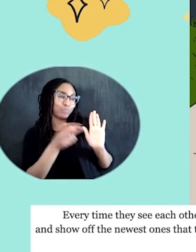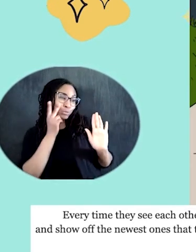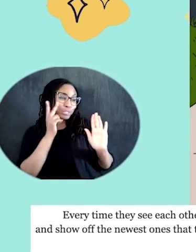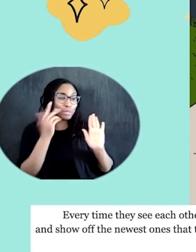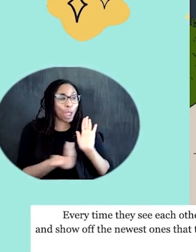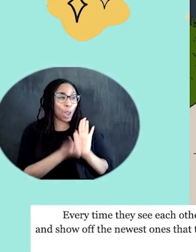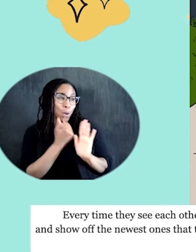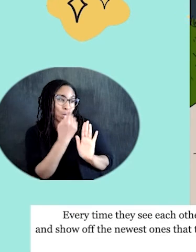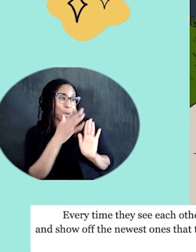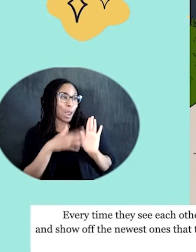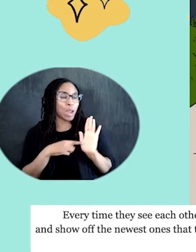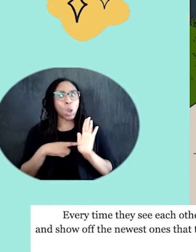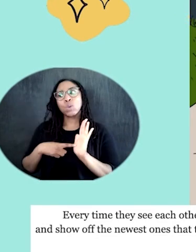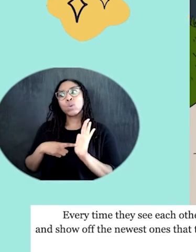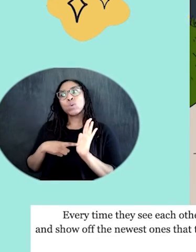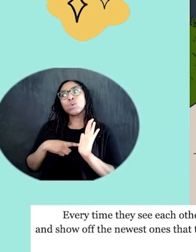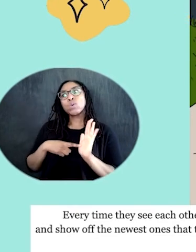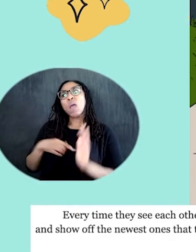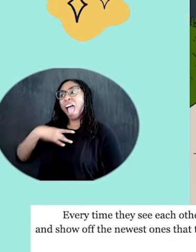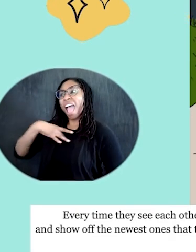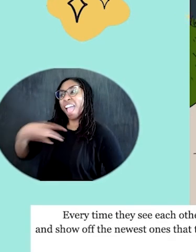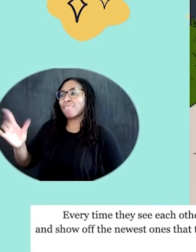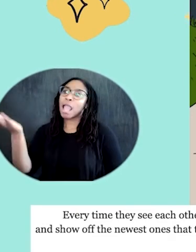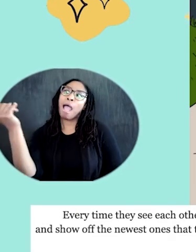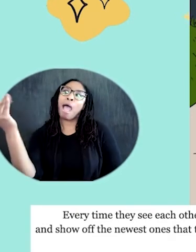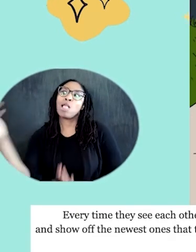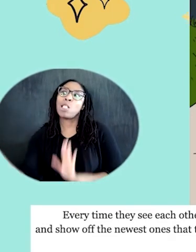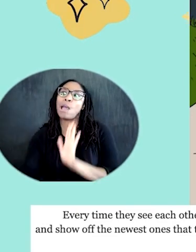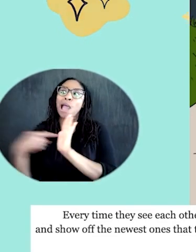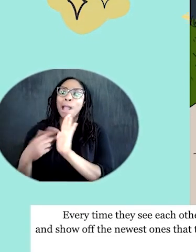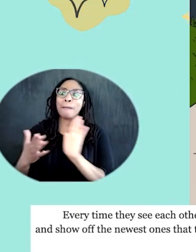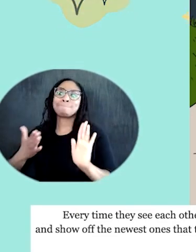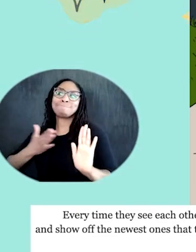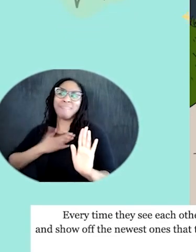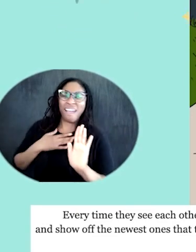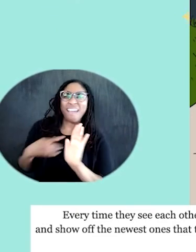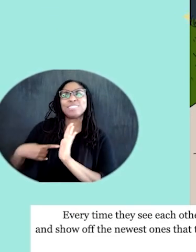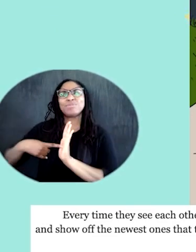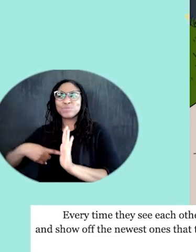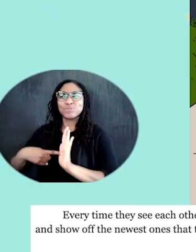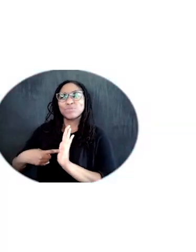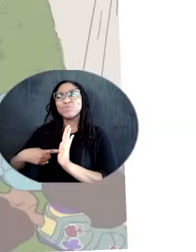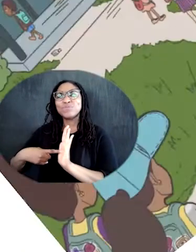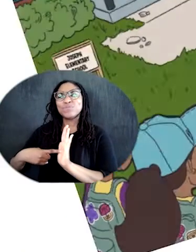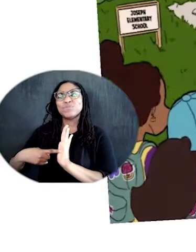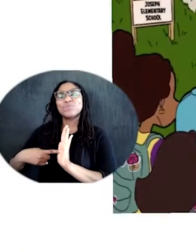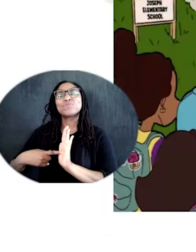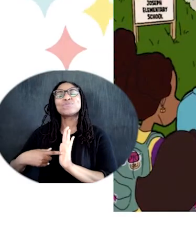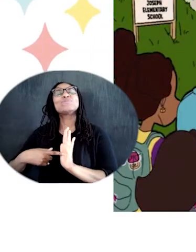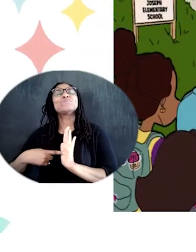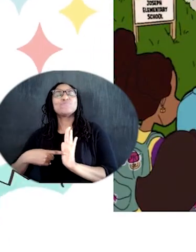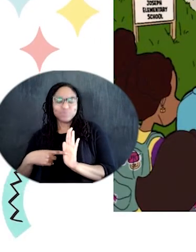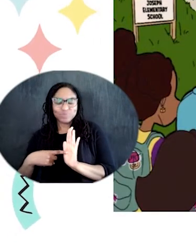shows her most recent one. "I like. Check this one out," Paradise responds.